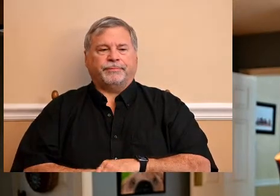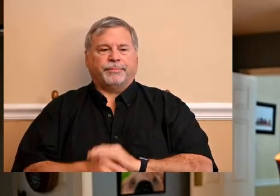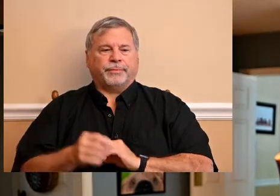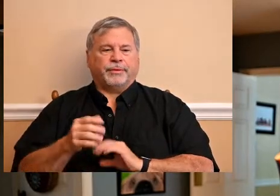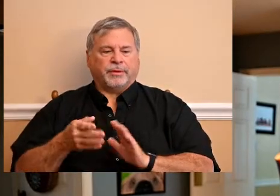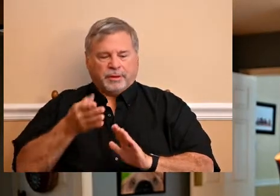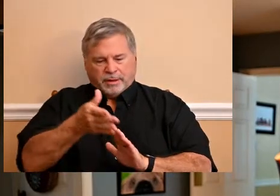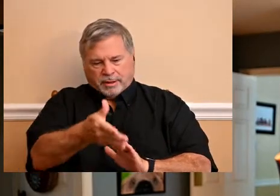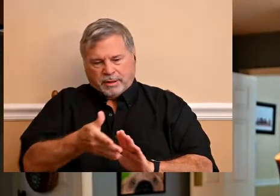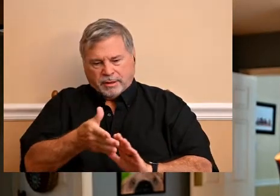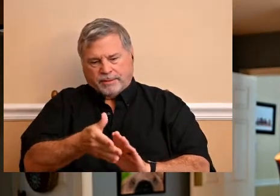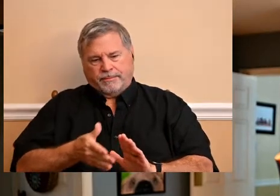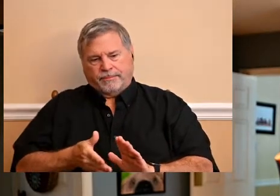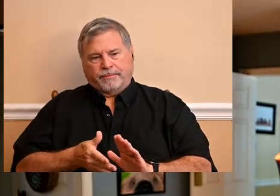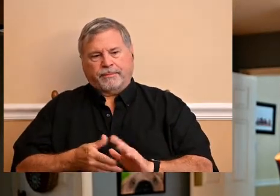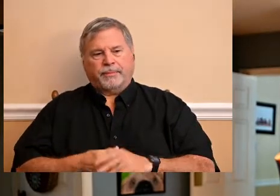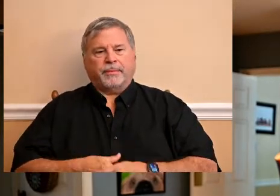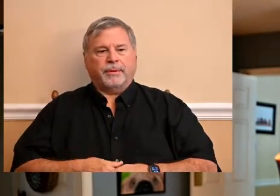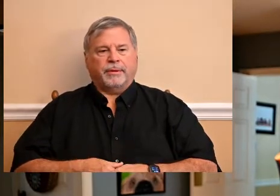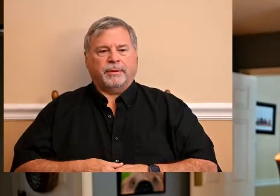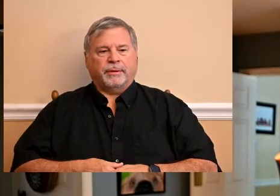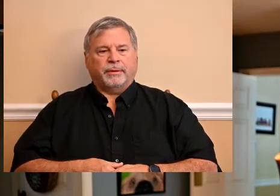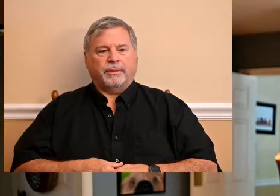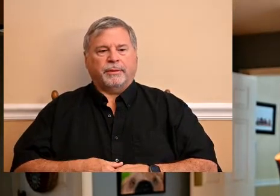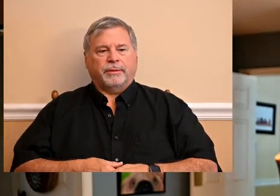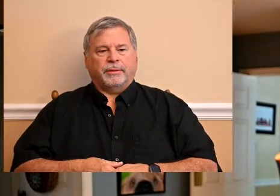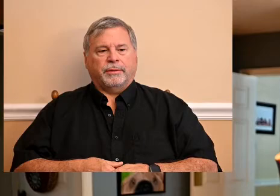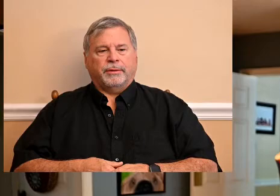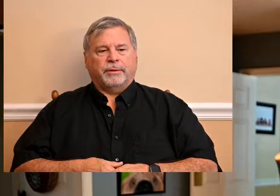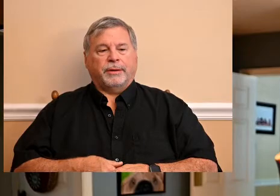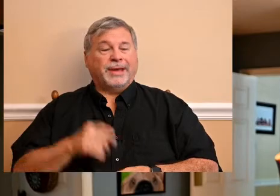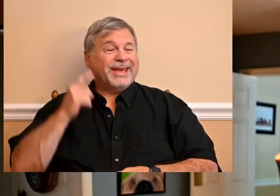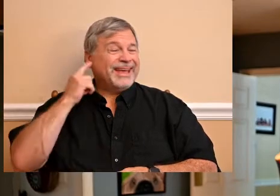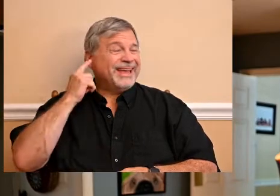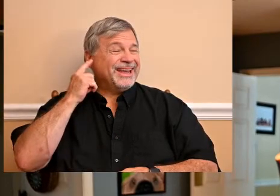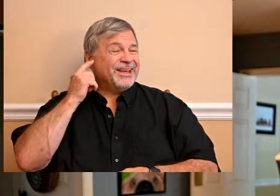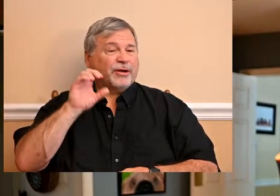minutes. You're going to cut into it.